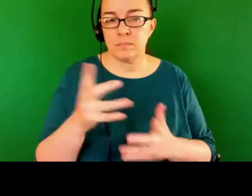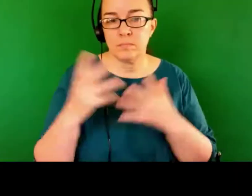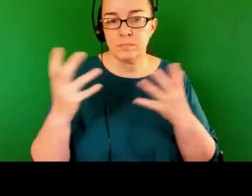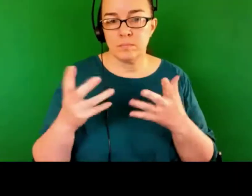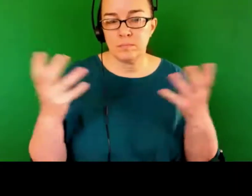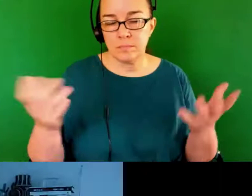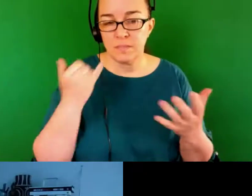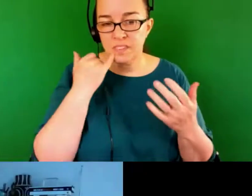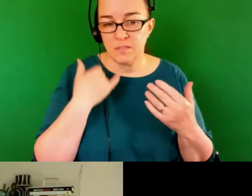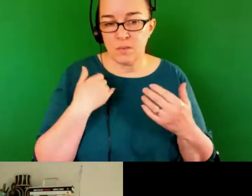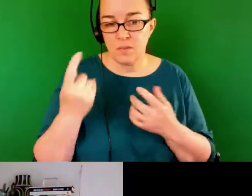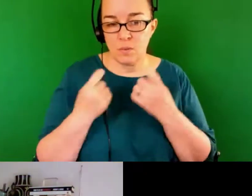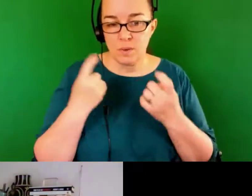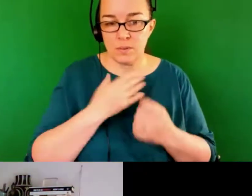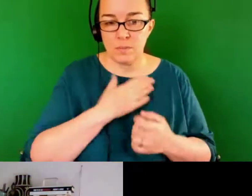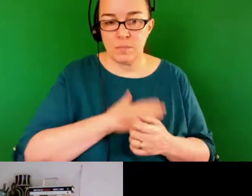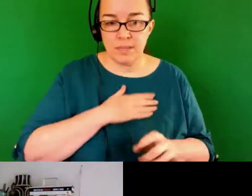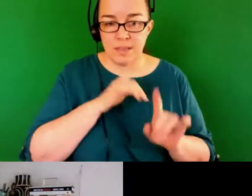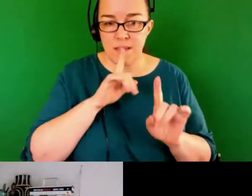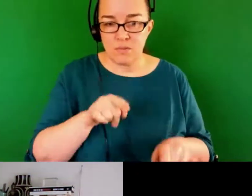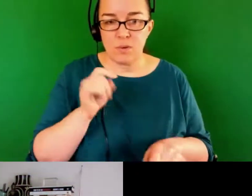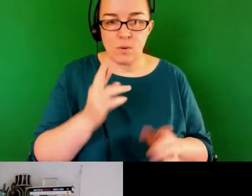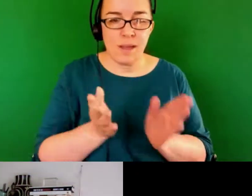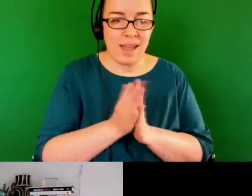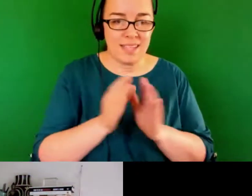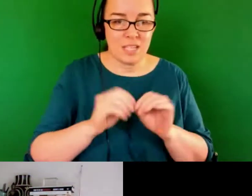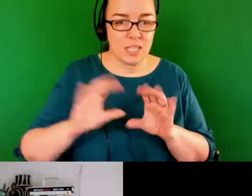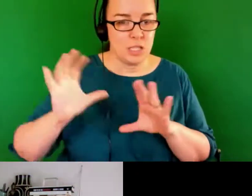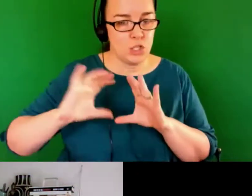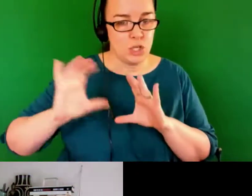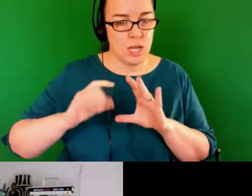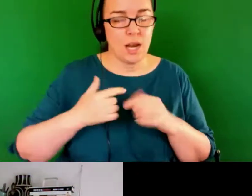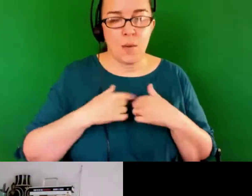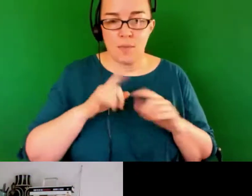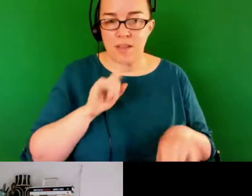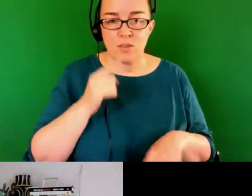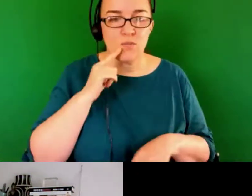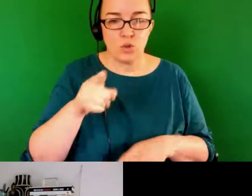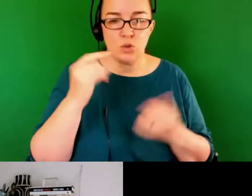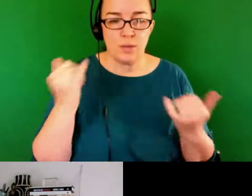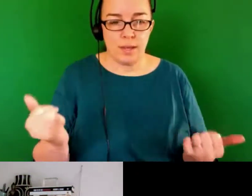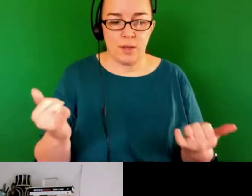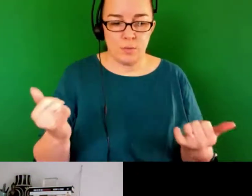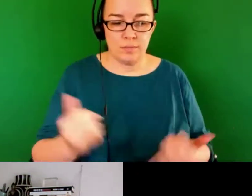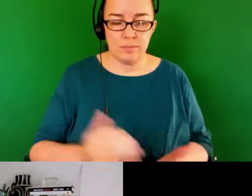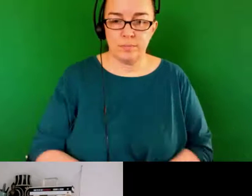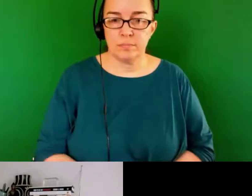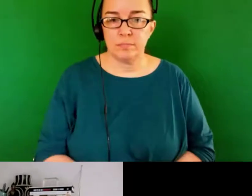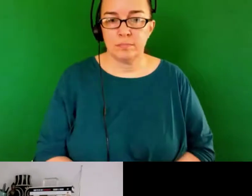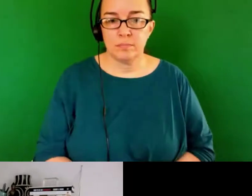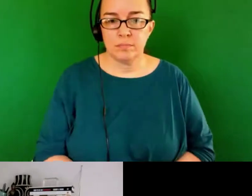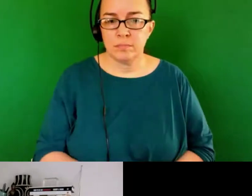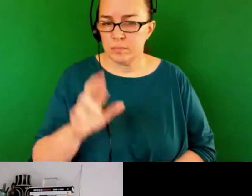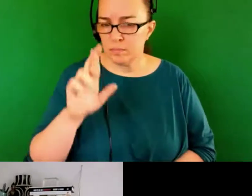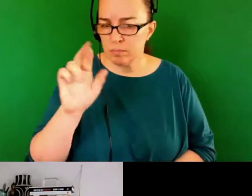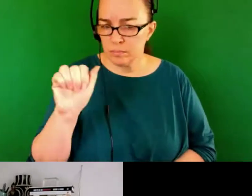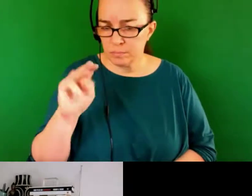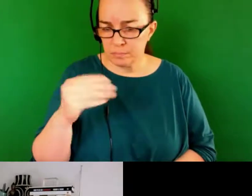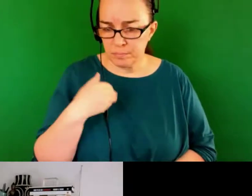a question, please answer it or ask it in the chat, and I will answer it for you now. Ron, do we have any